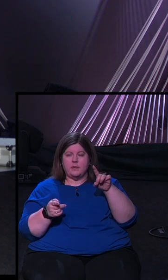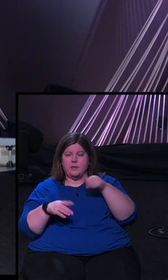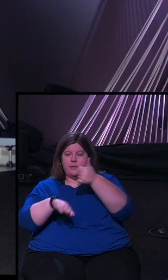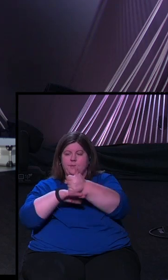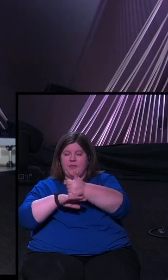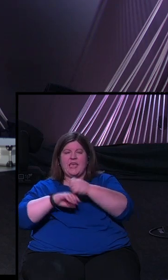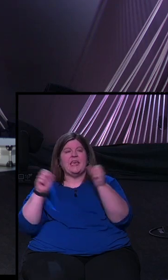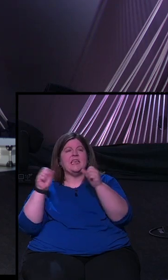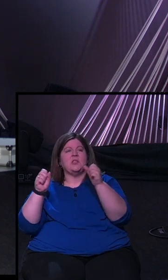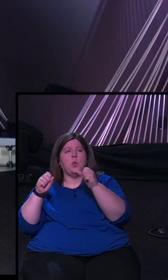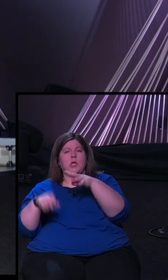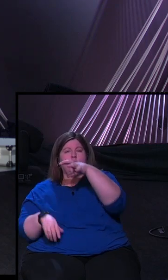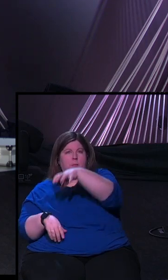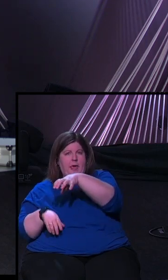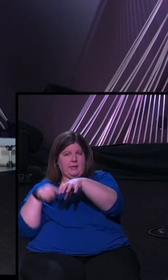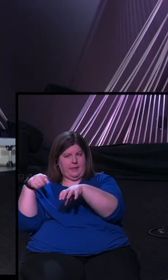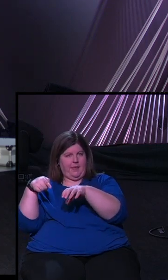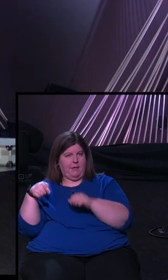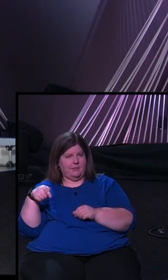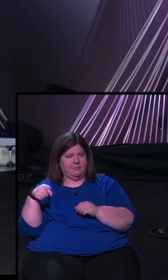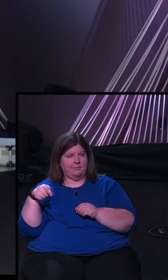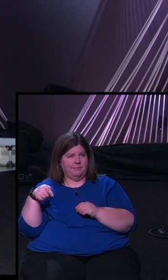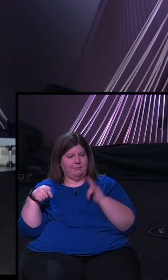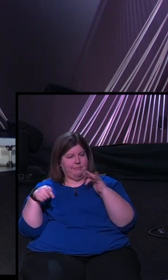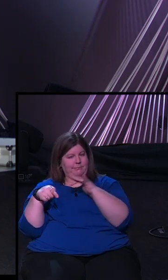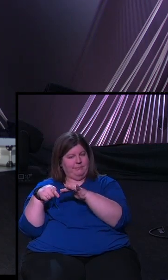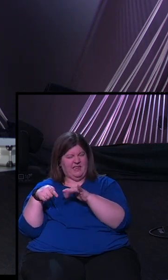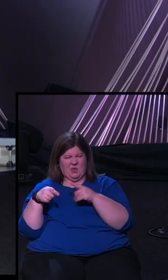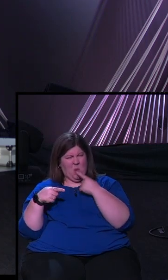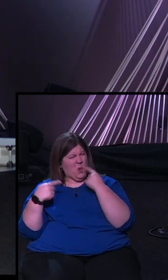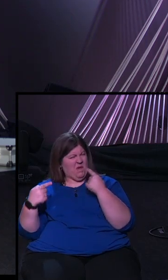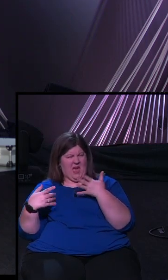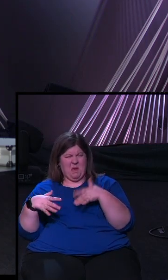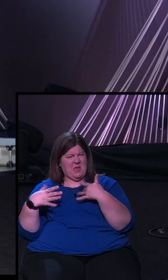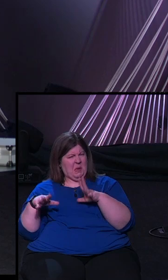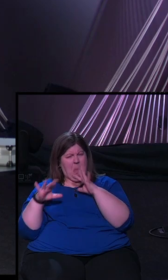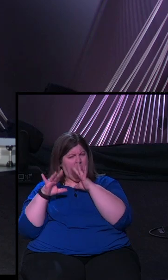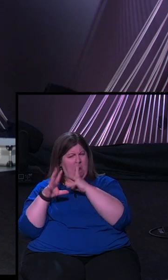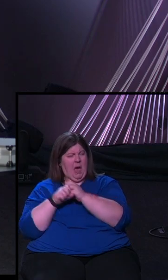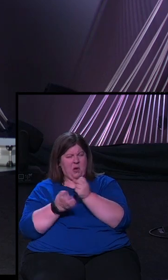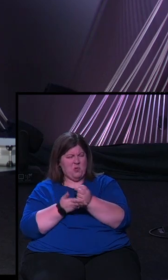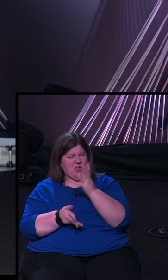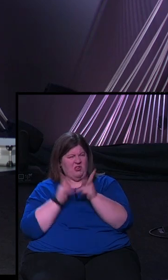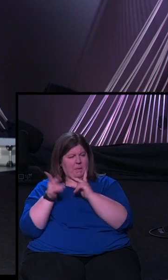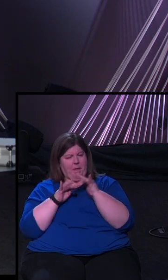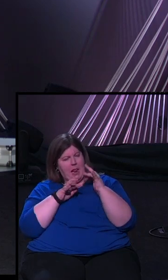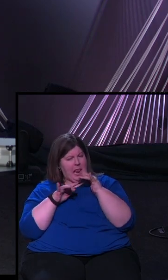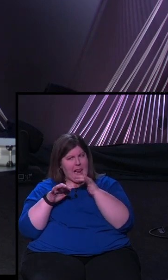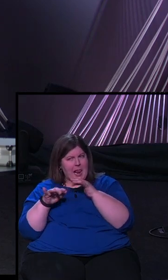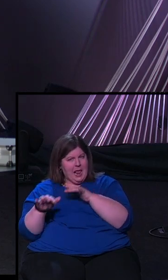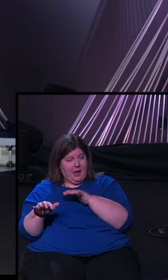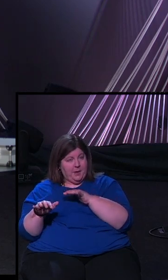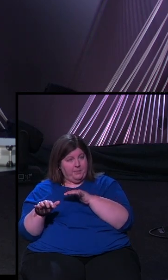winter palace in Jericho. Jericho is a destination. It's a place for a lot of rich and wealthy people to land, and so